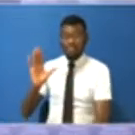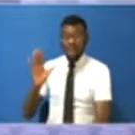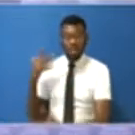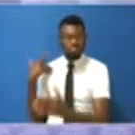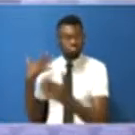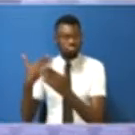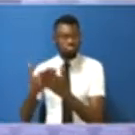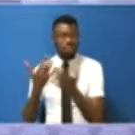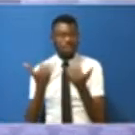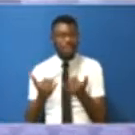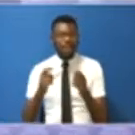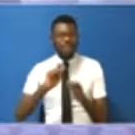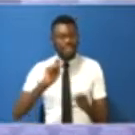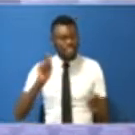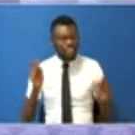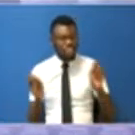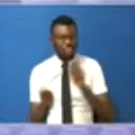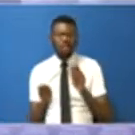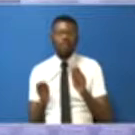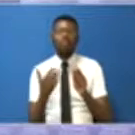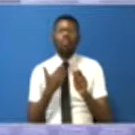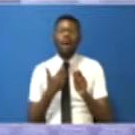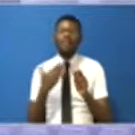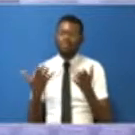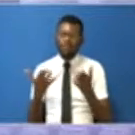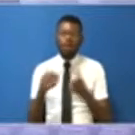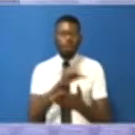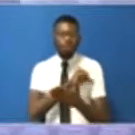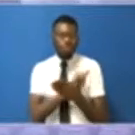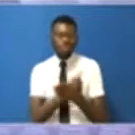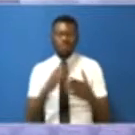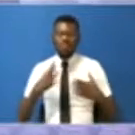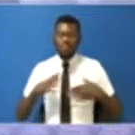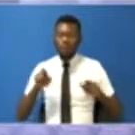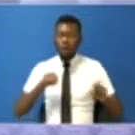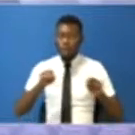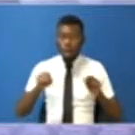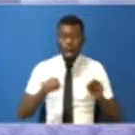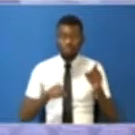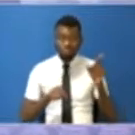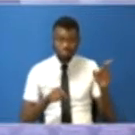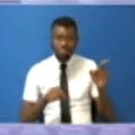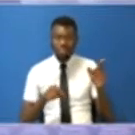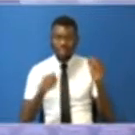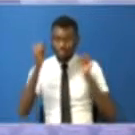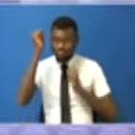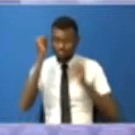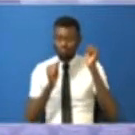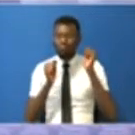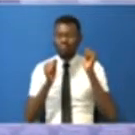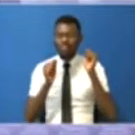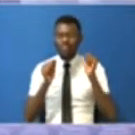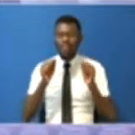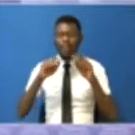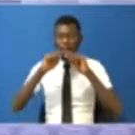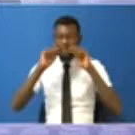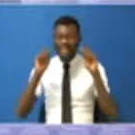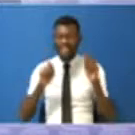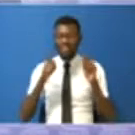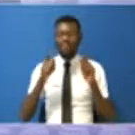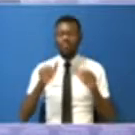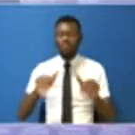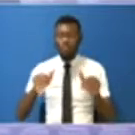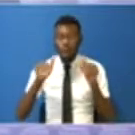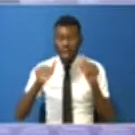reverting we are reverting back to a civil authority as we speak i believe general badi is in transition waiting for the